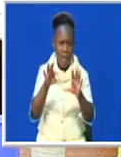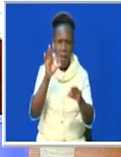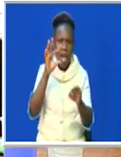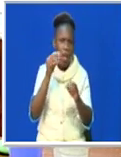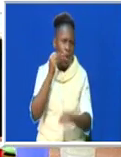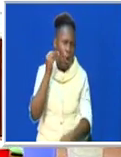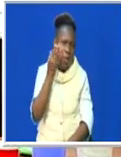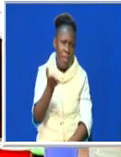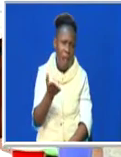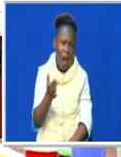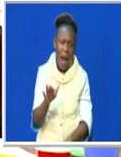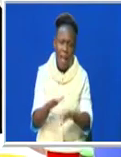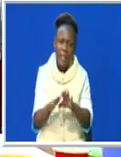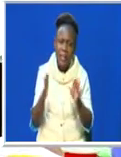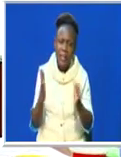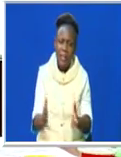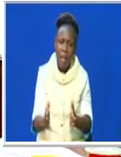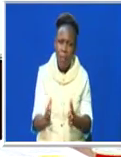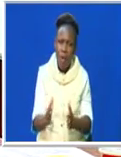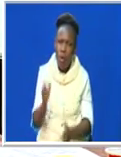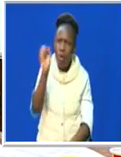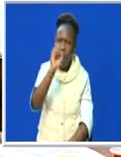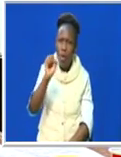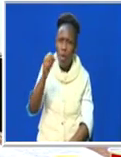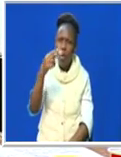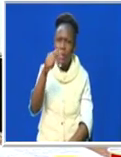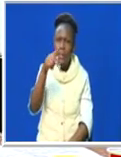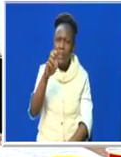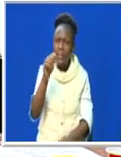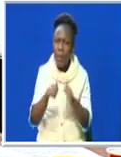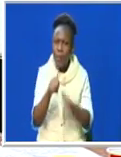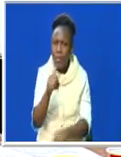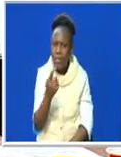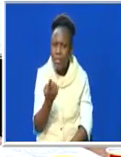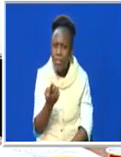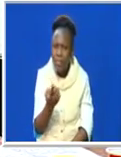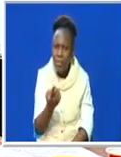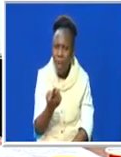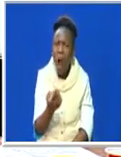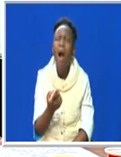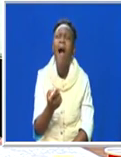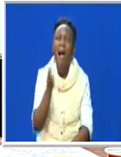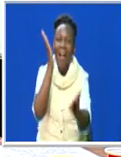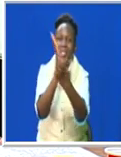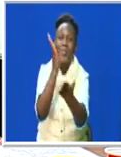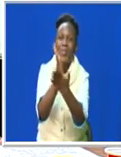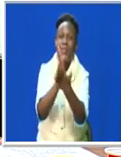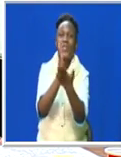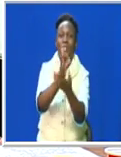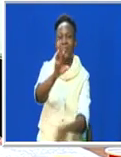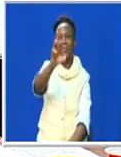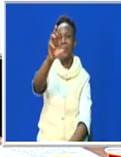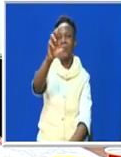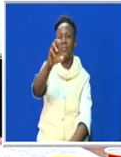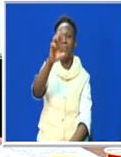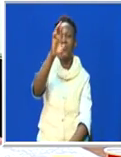Look at the table. What shape is the table? It's rectangle.